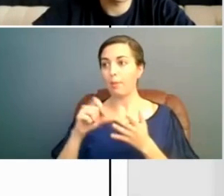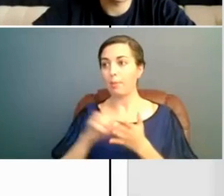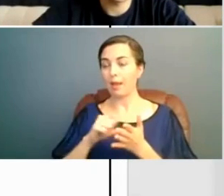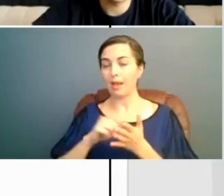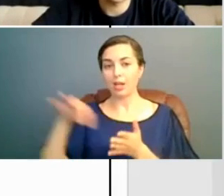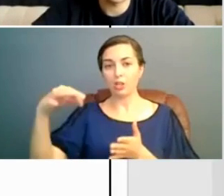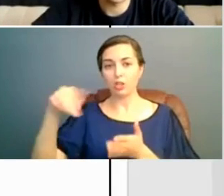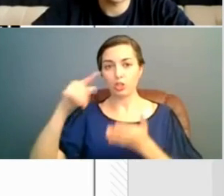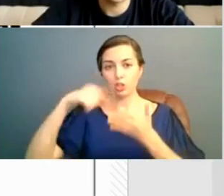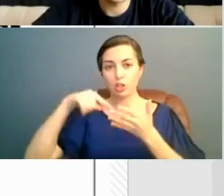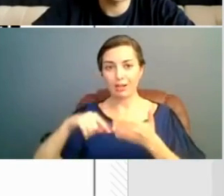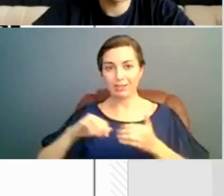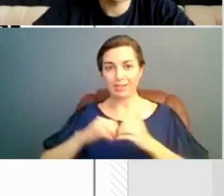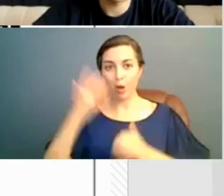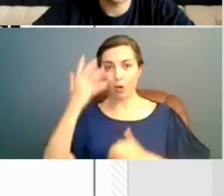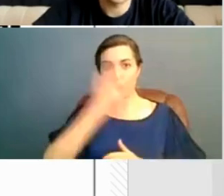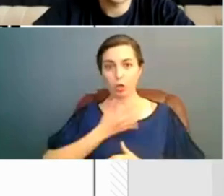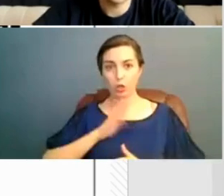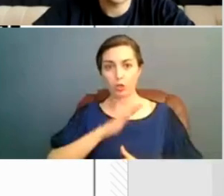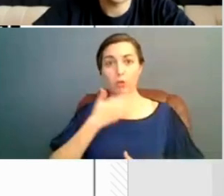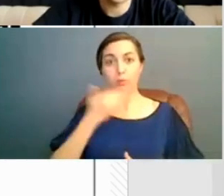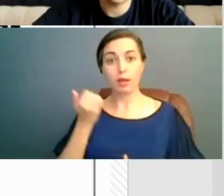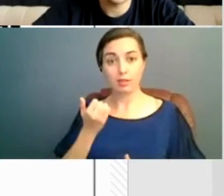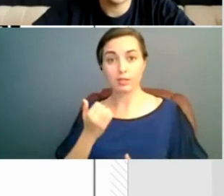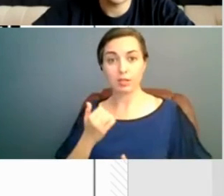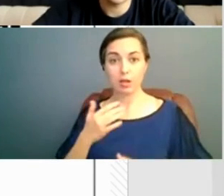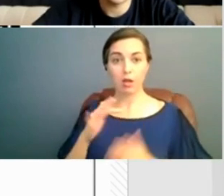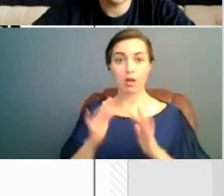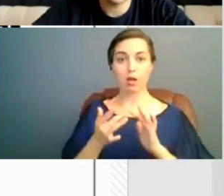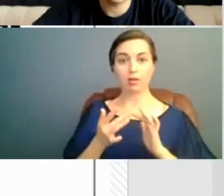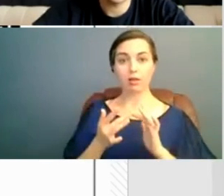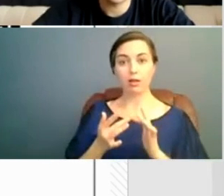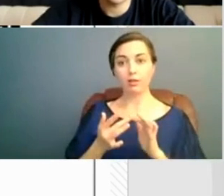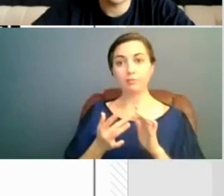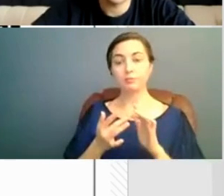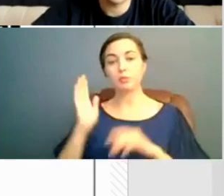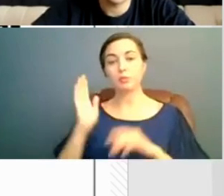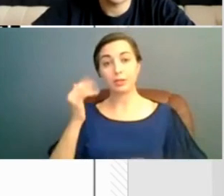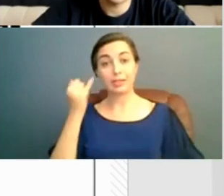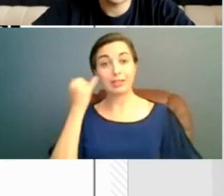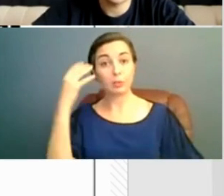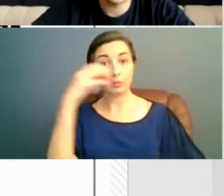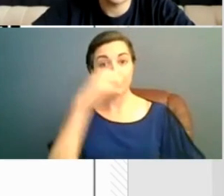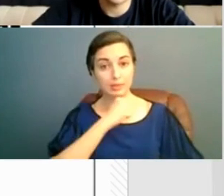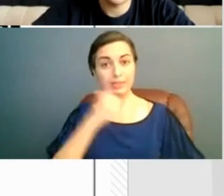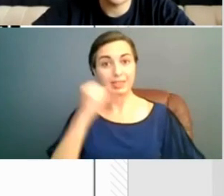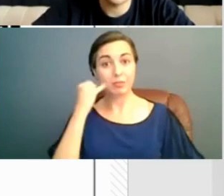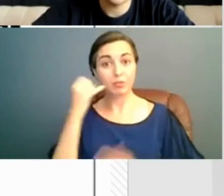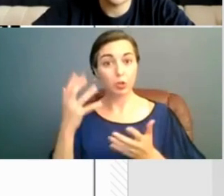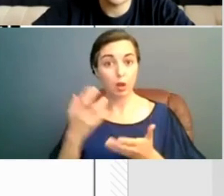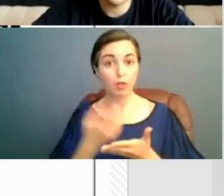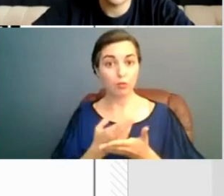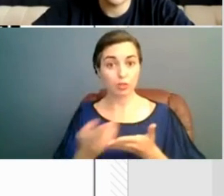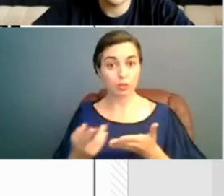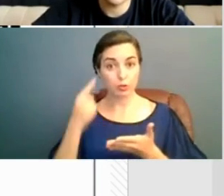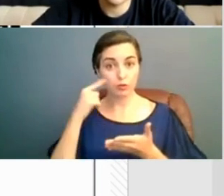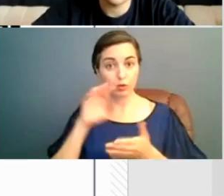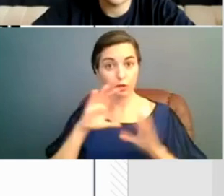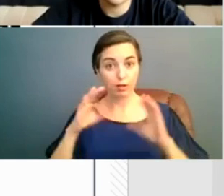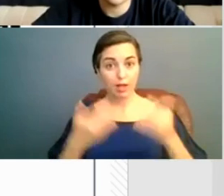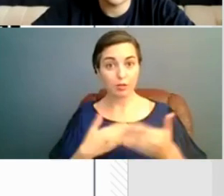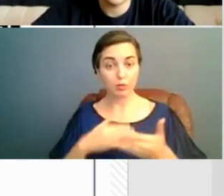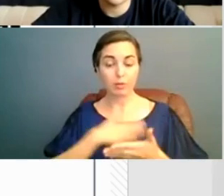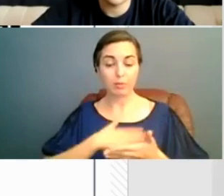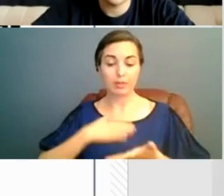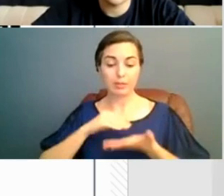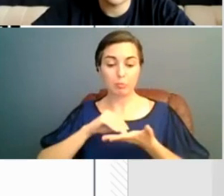online presentation. And for those who missed it, if you'd like these resources for your classroom, please put the word interested and your email